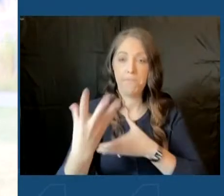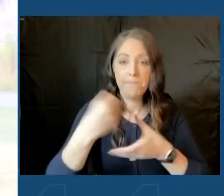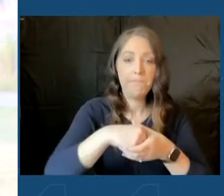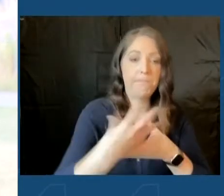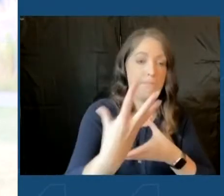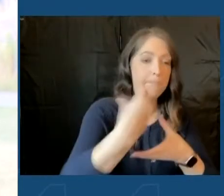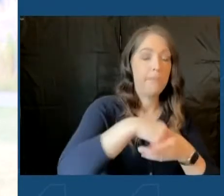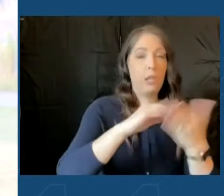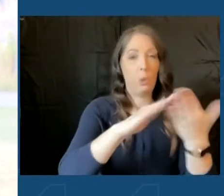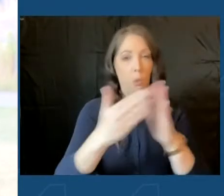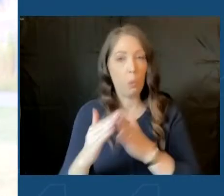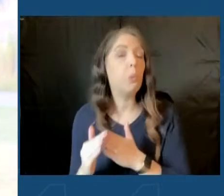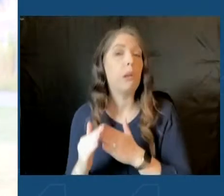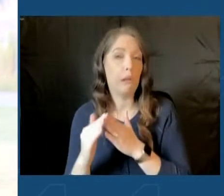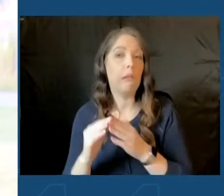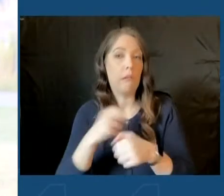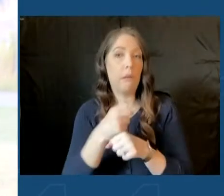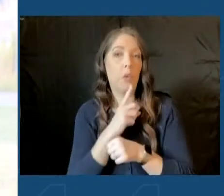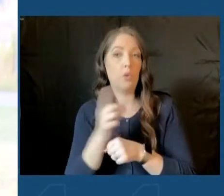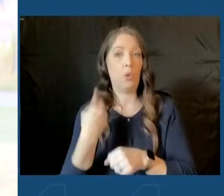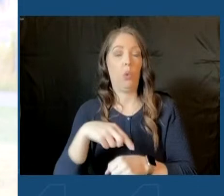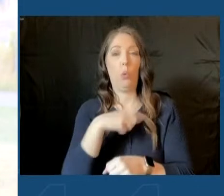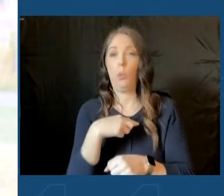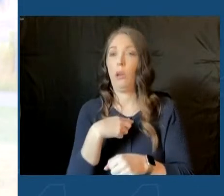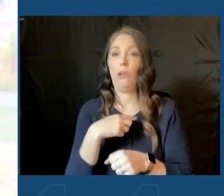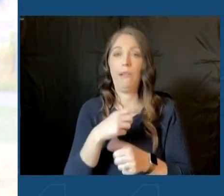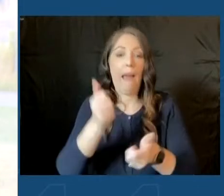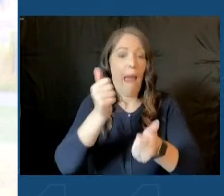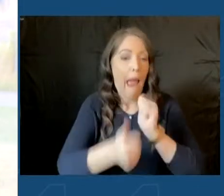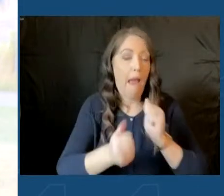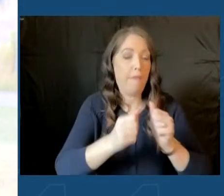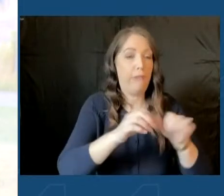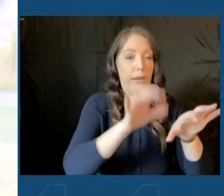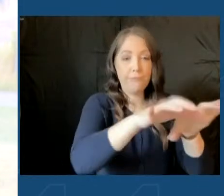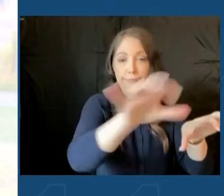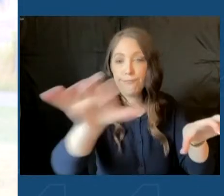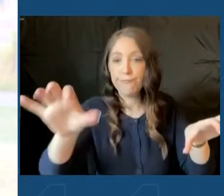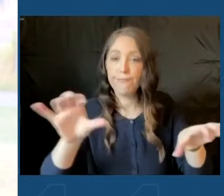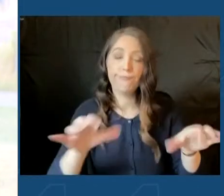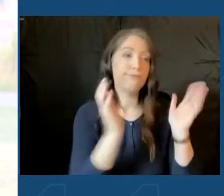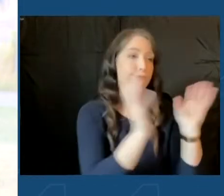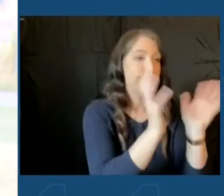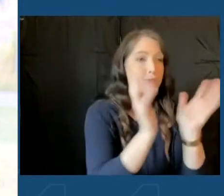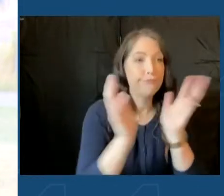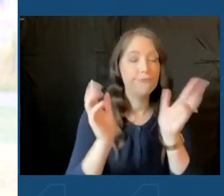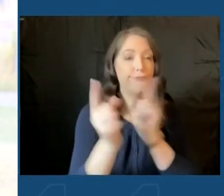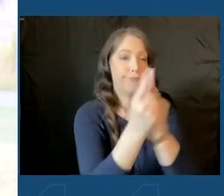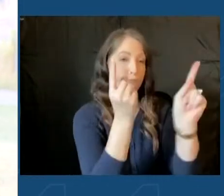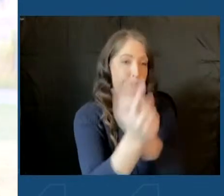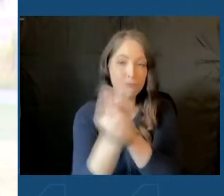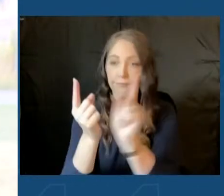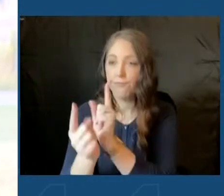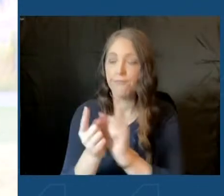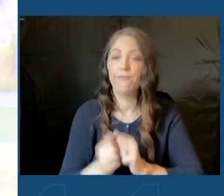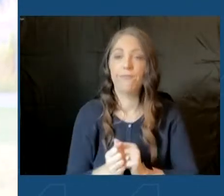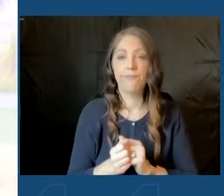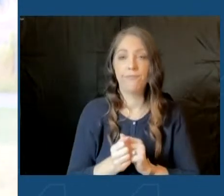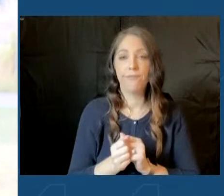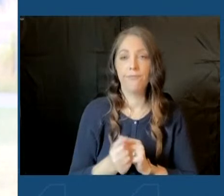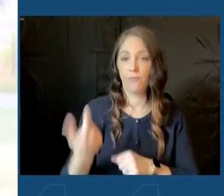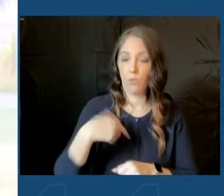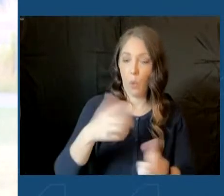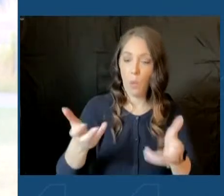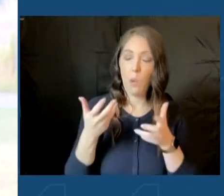and making sure that we are in every neighborhood talking to folks. We're committed to engaging at every step in the public